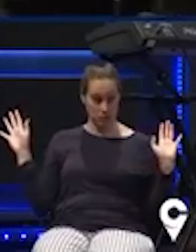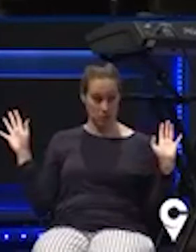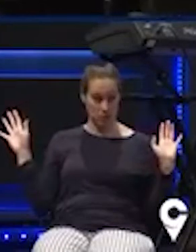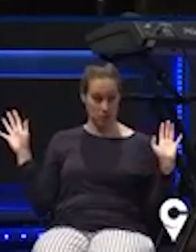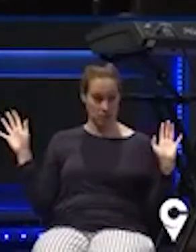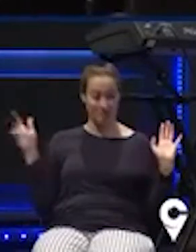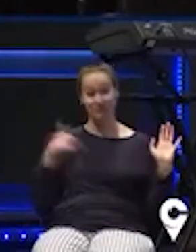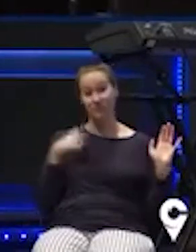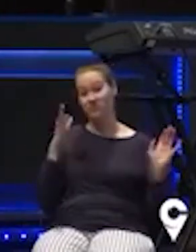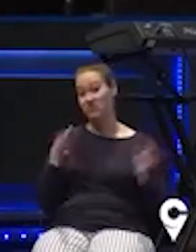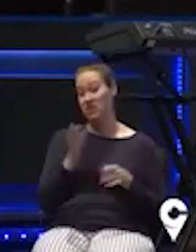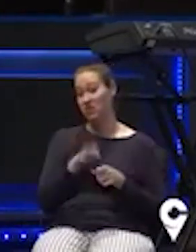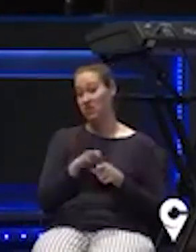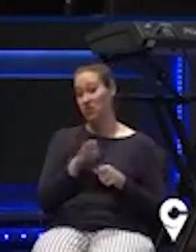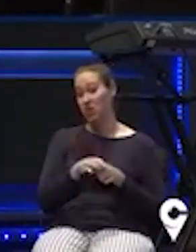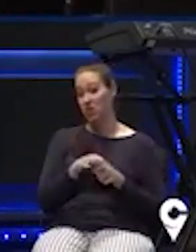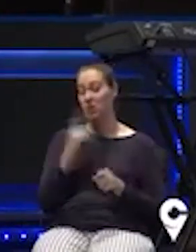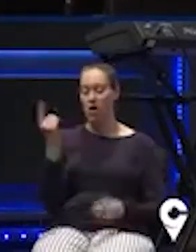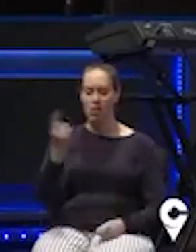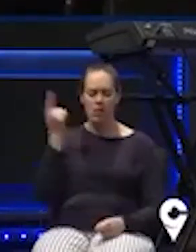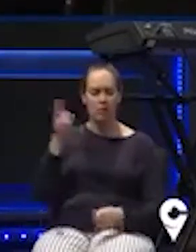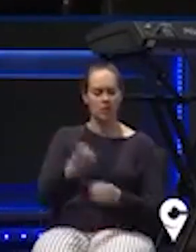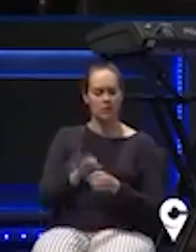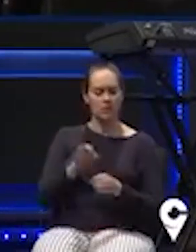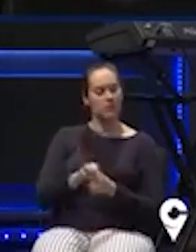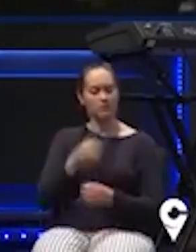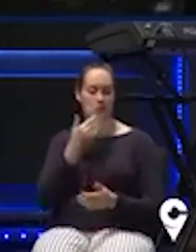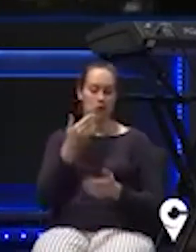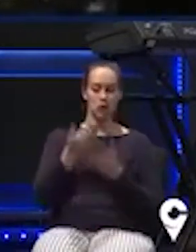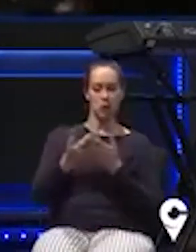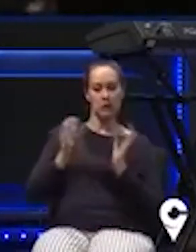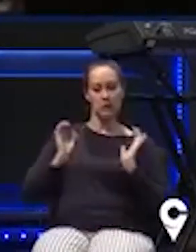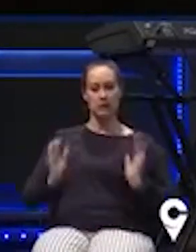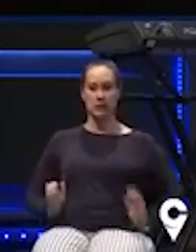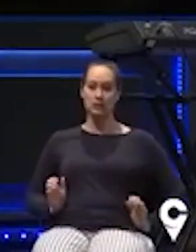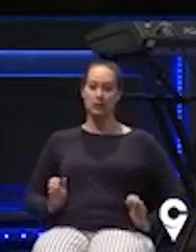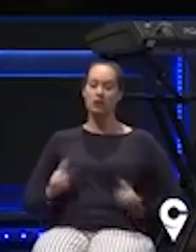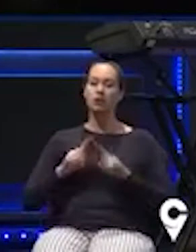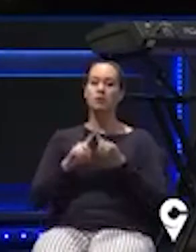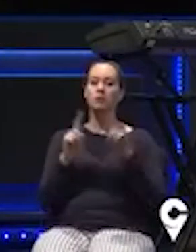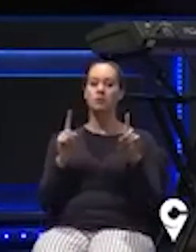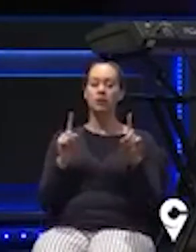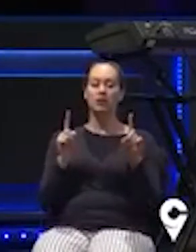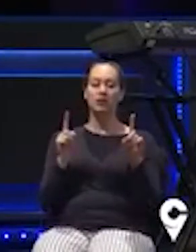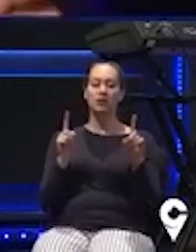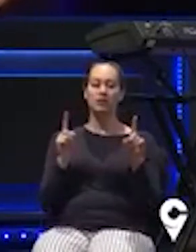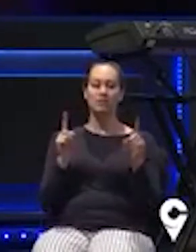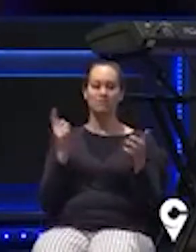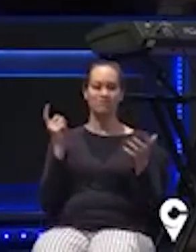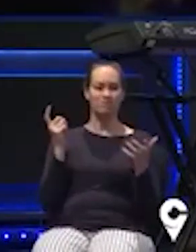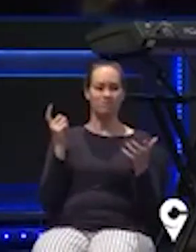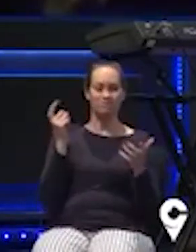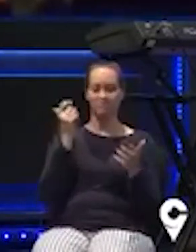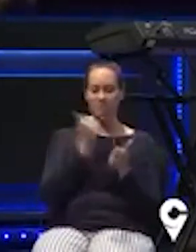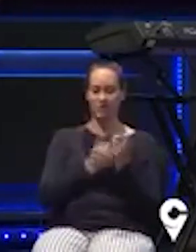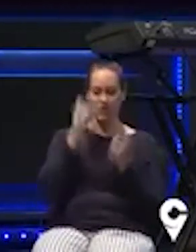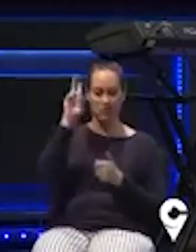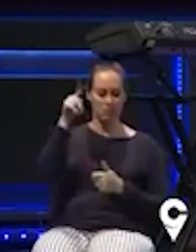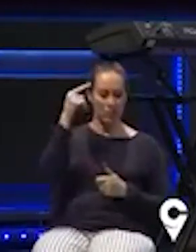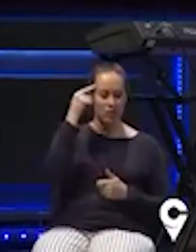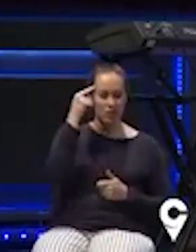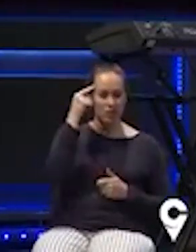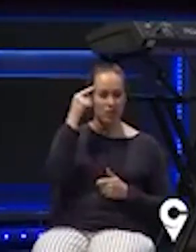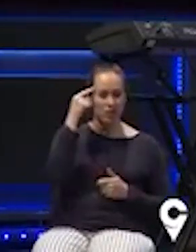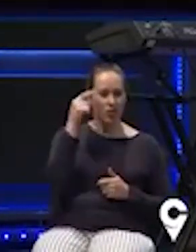I'm going to vote. I always vote. I'm a good citizen. But I have just, every political race, every political